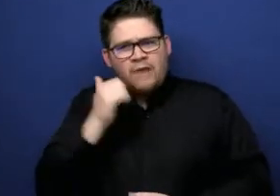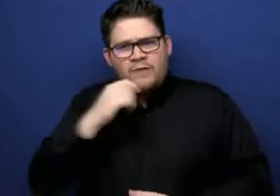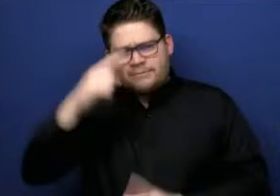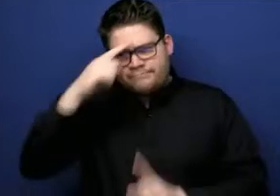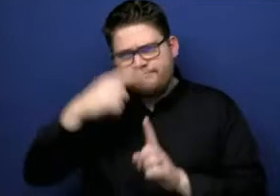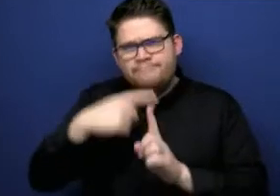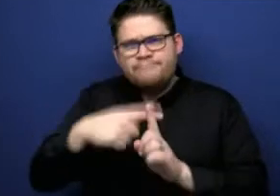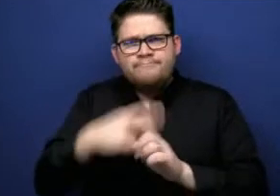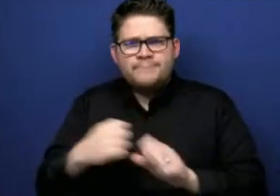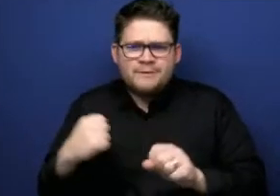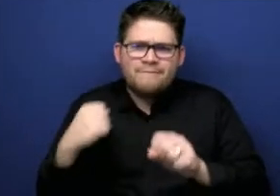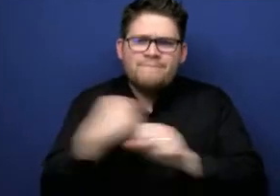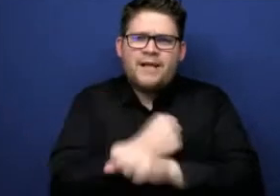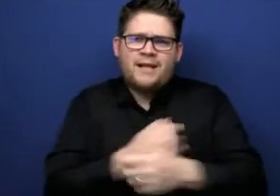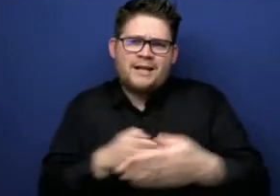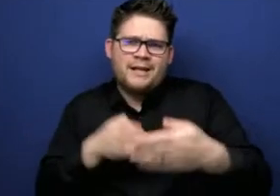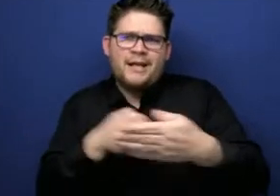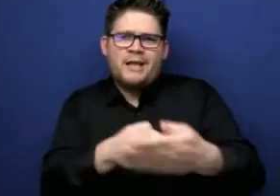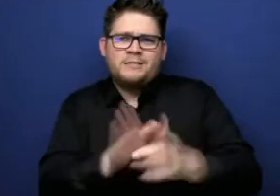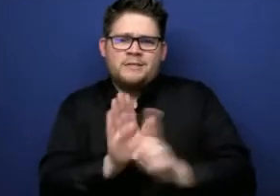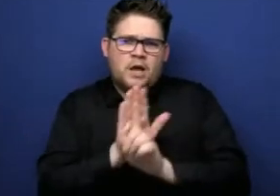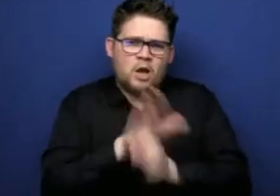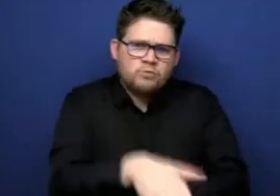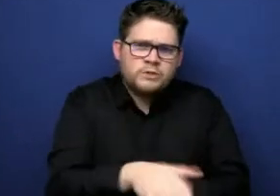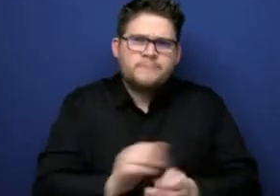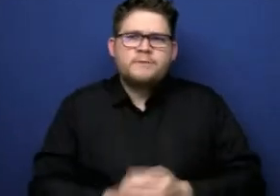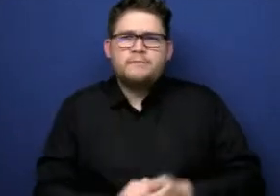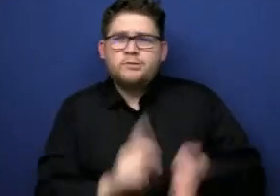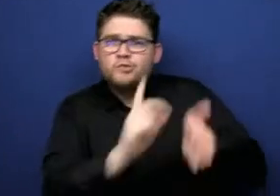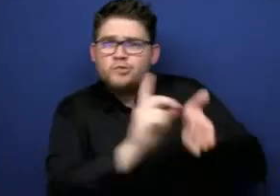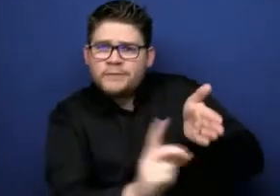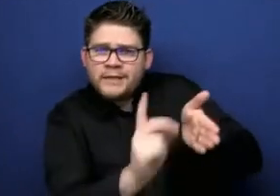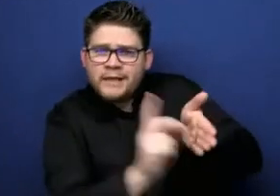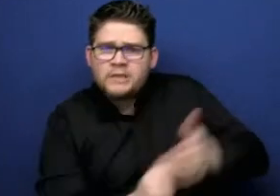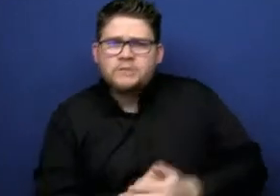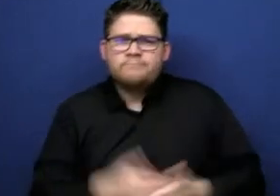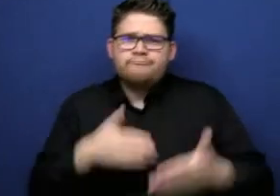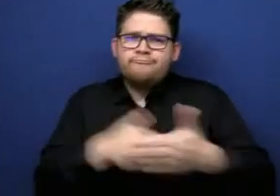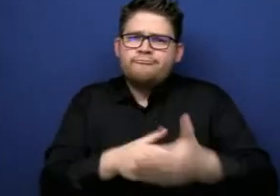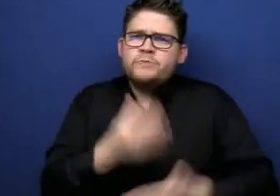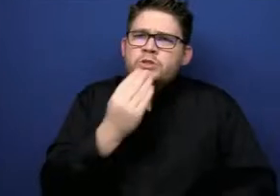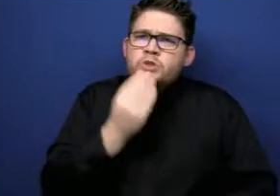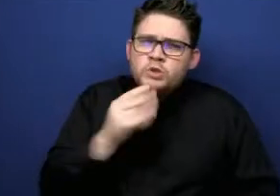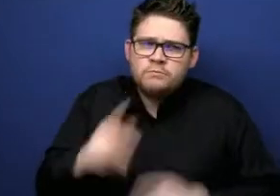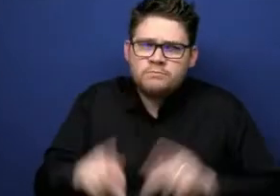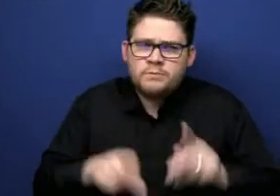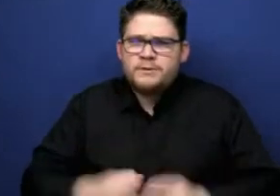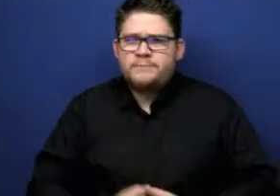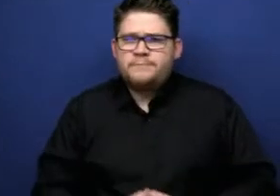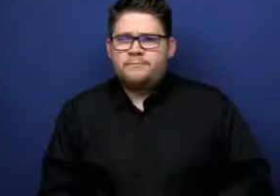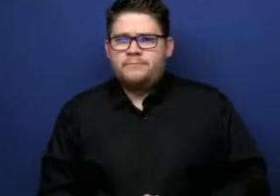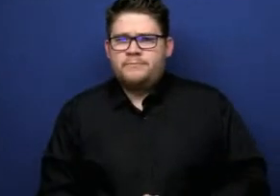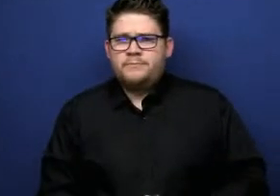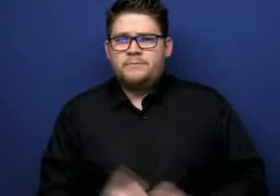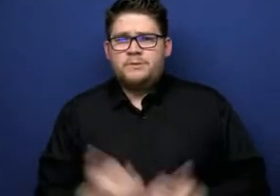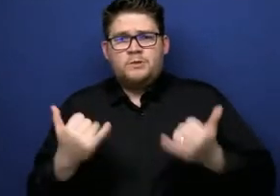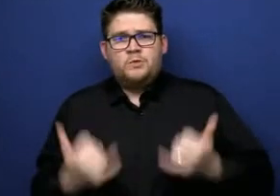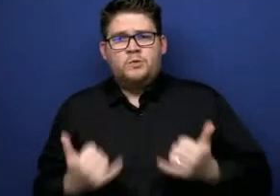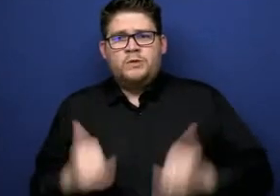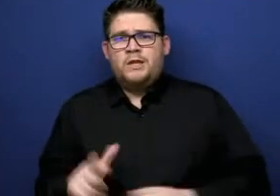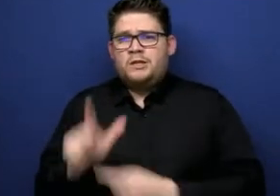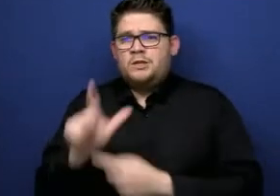bigotry, racism, and anti-Semitism. Today is the 27th day of Nisan in the Hebrew